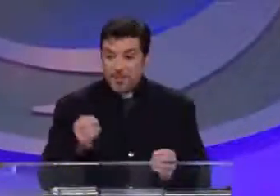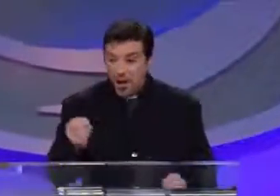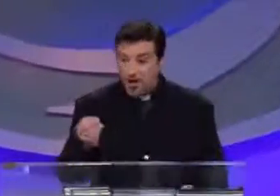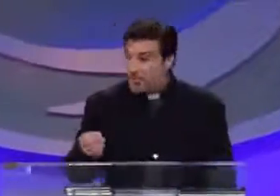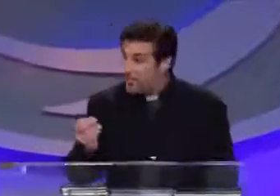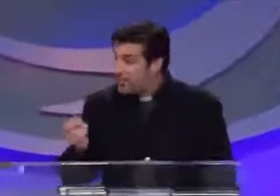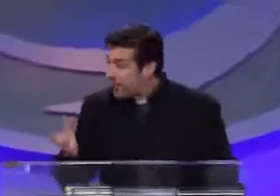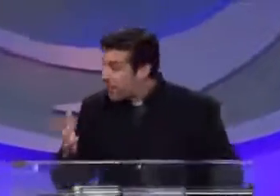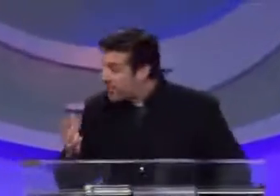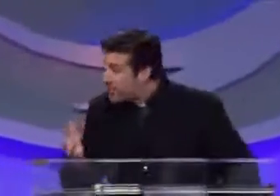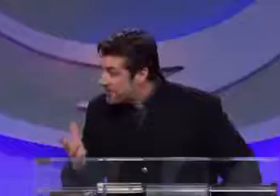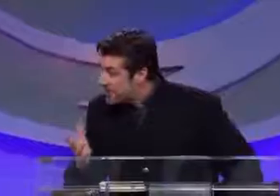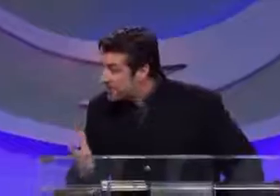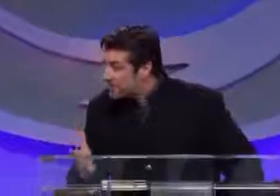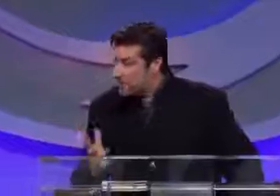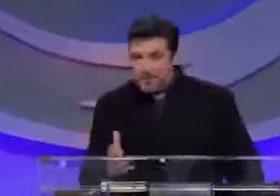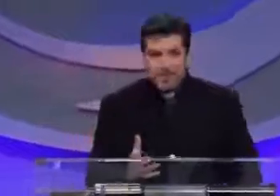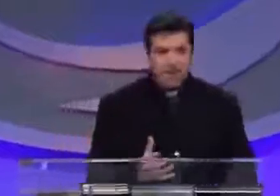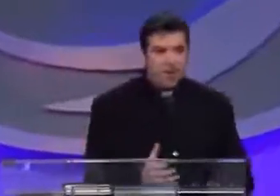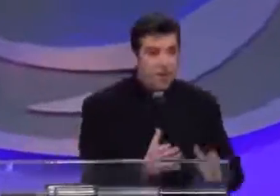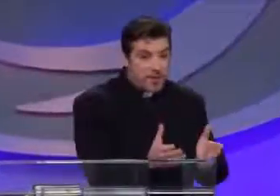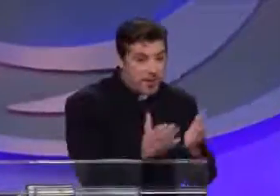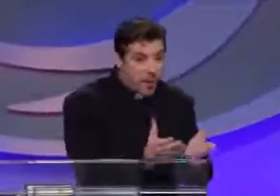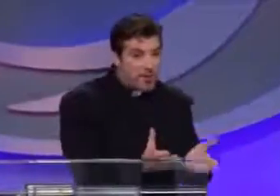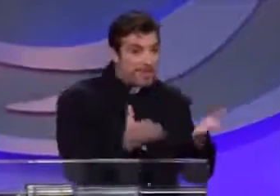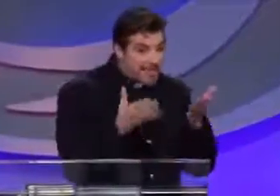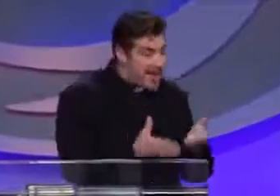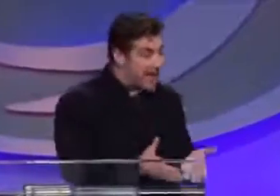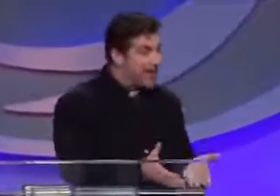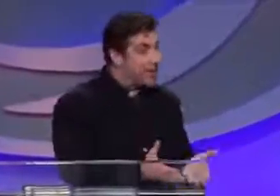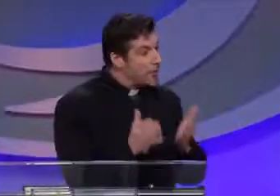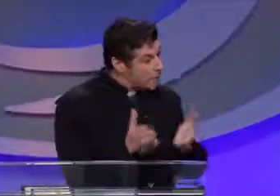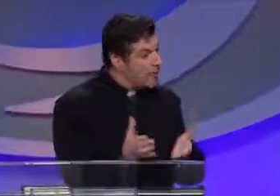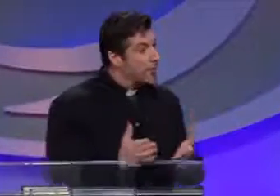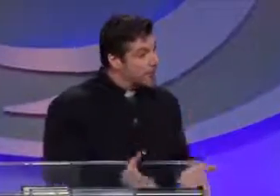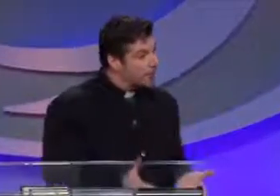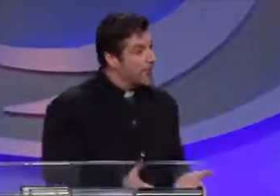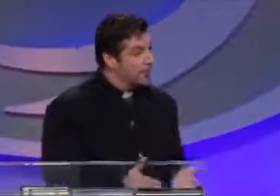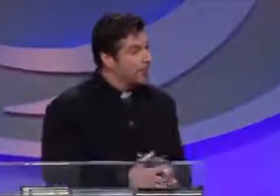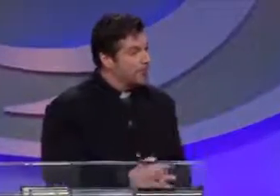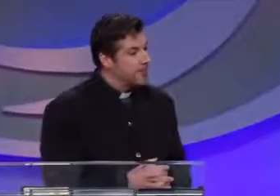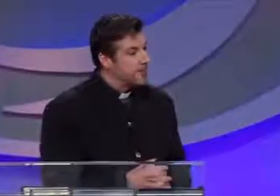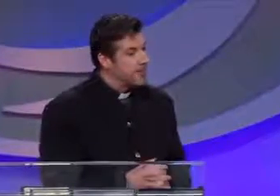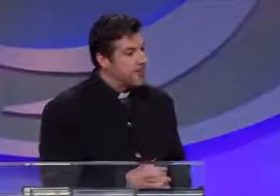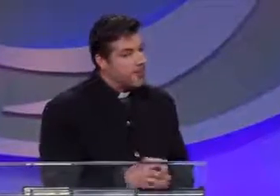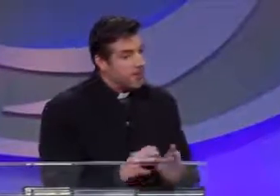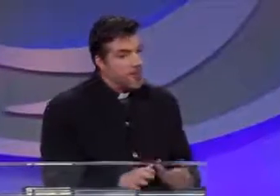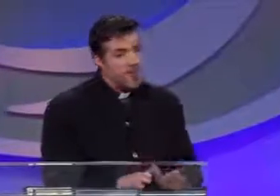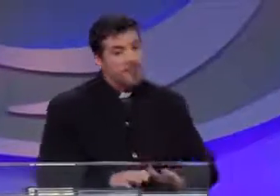alone was the argument for 500 years. The word alone is there. You can read it yourself.